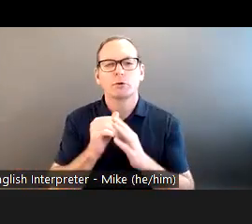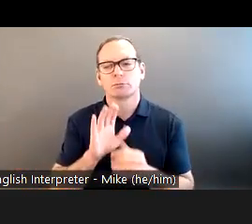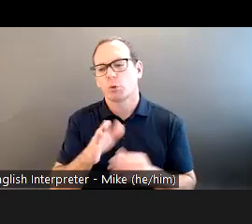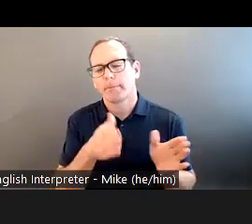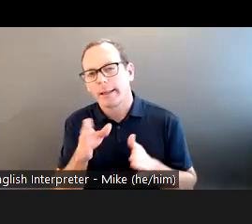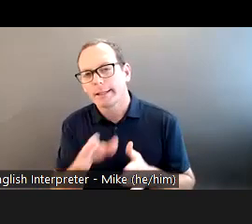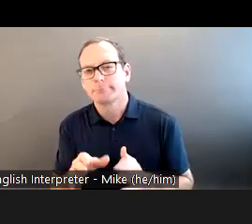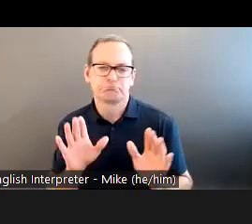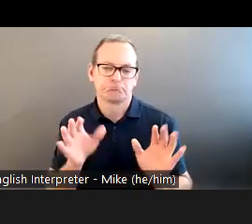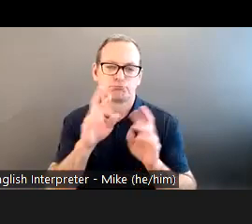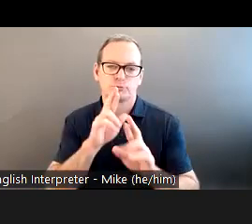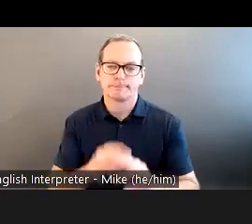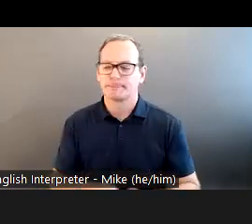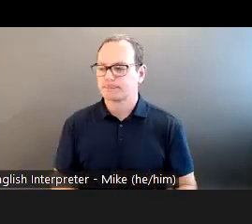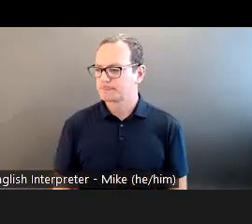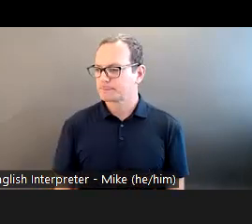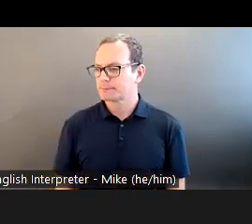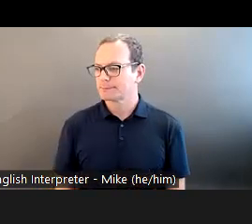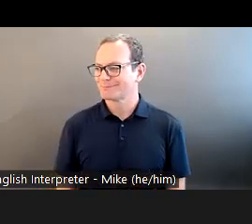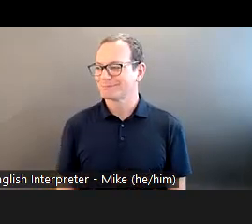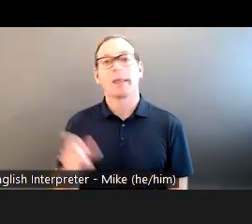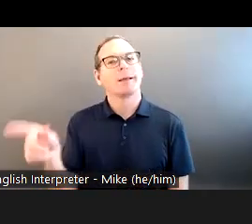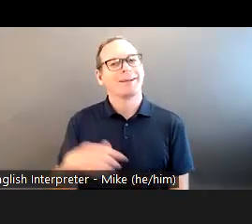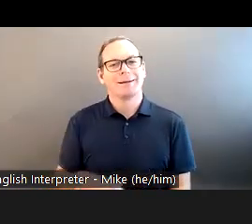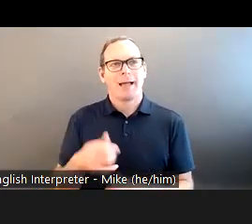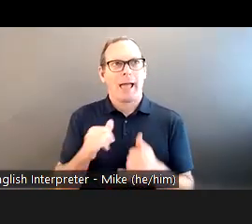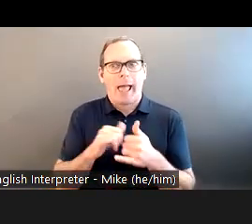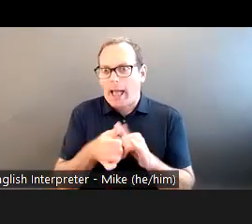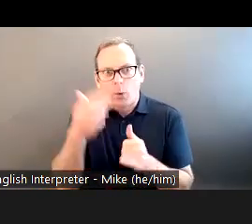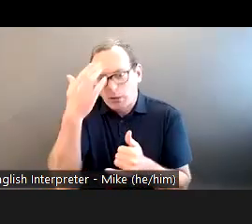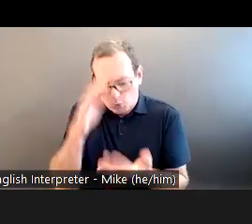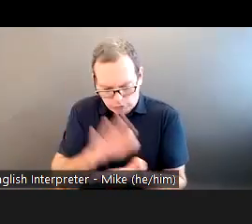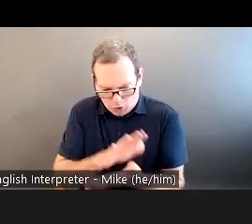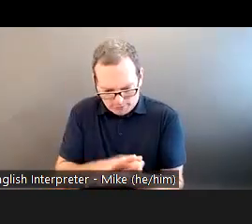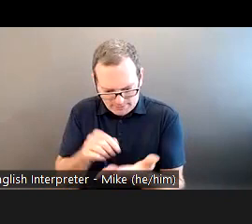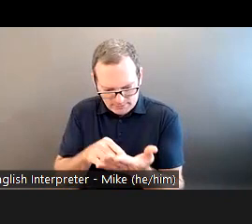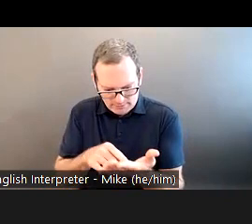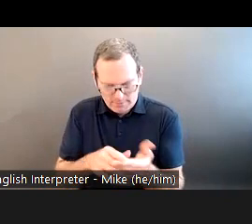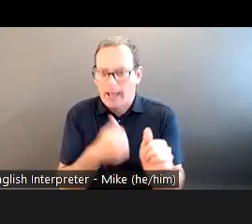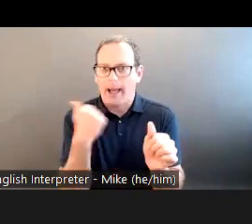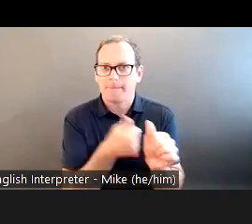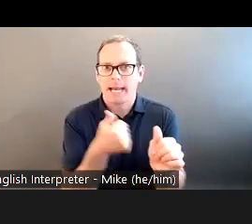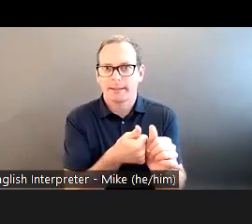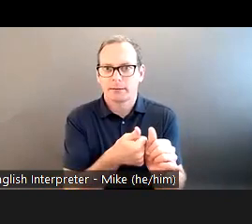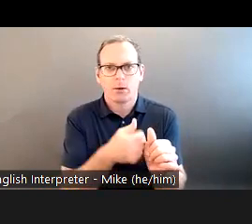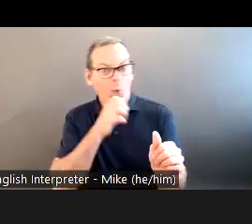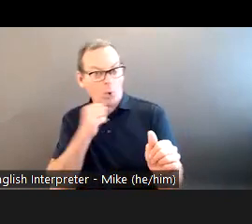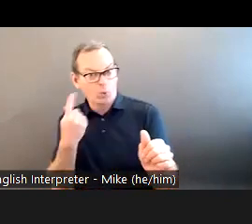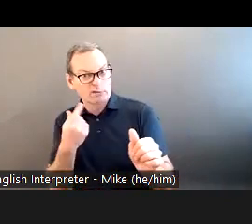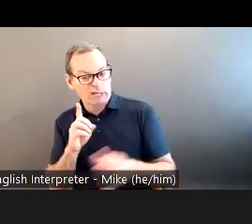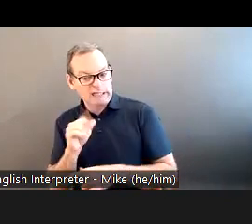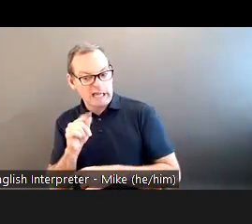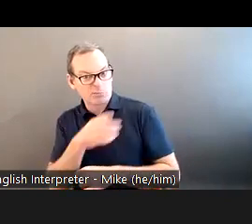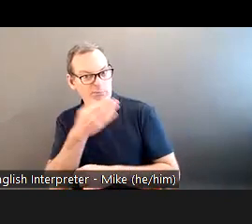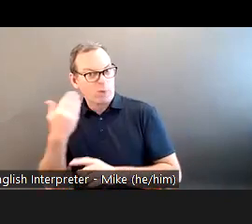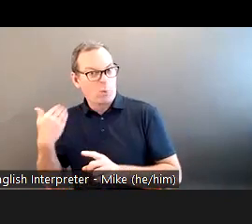How do I know the document is the latest signed document? So it's always the last signed power of attorney, which is the valid one.